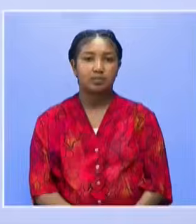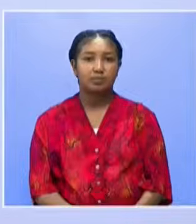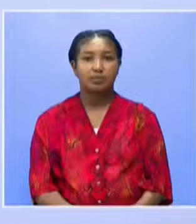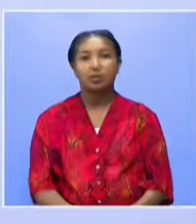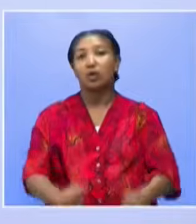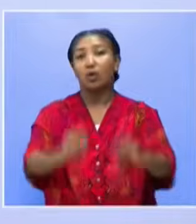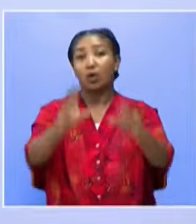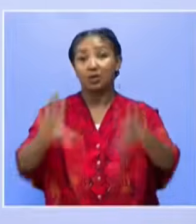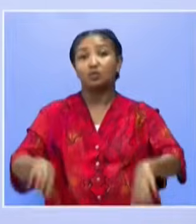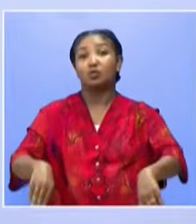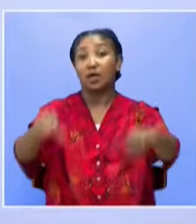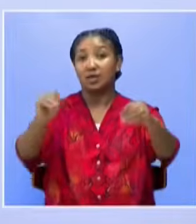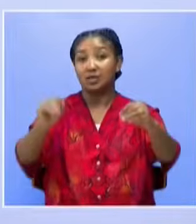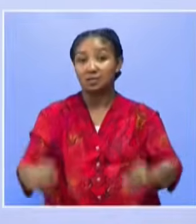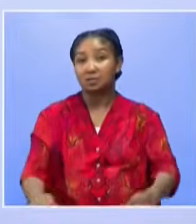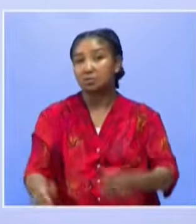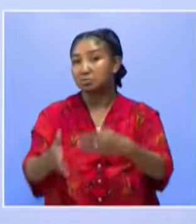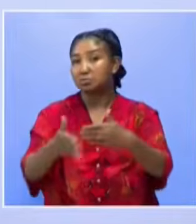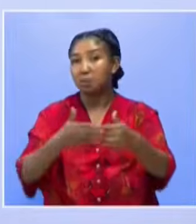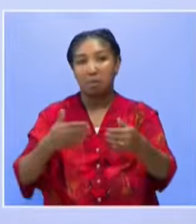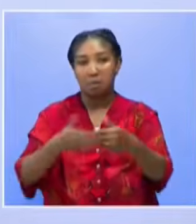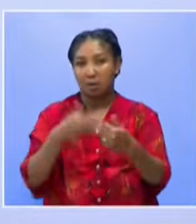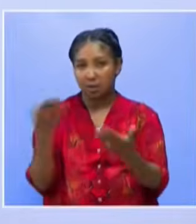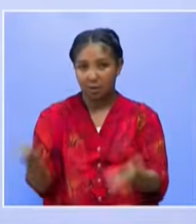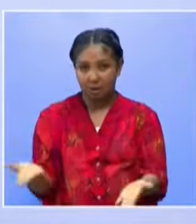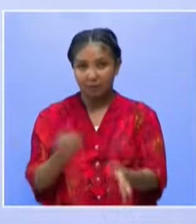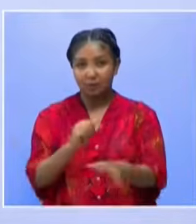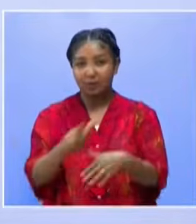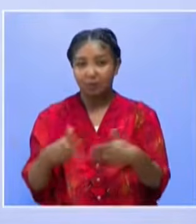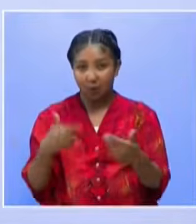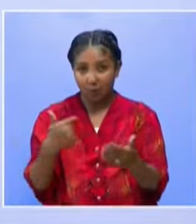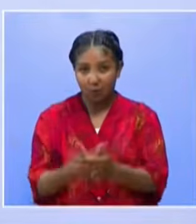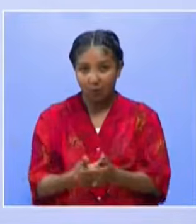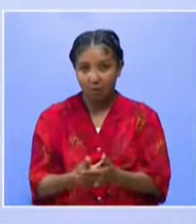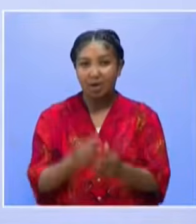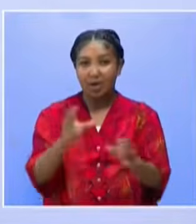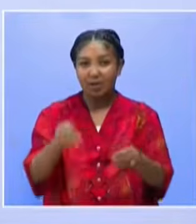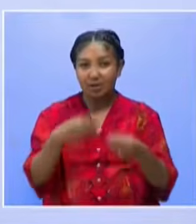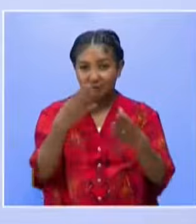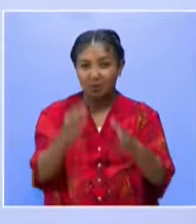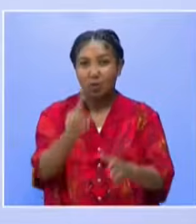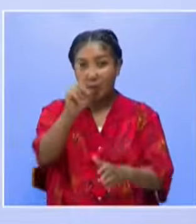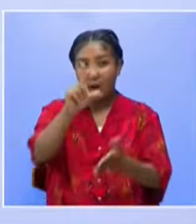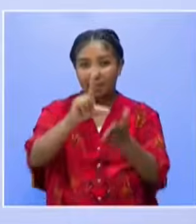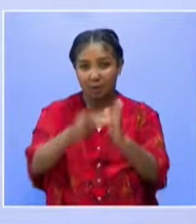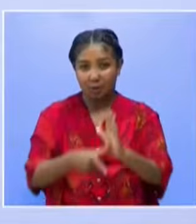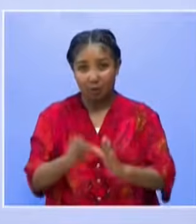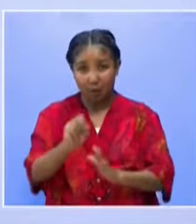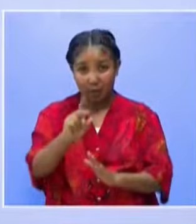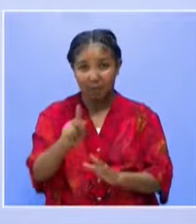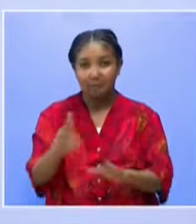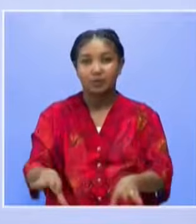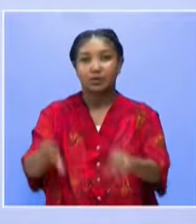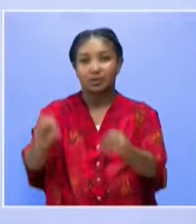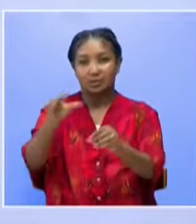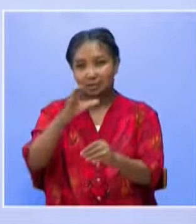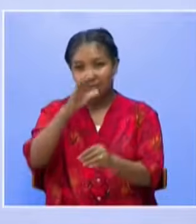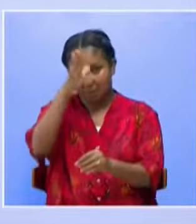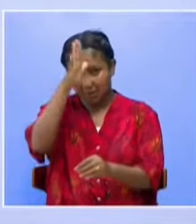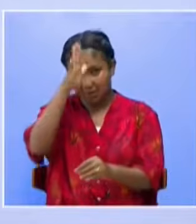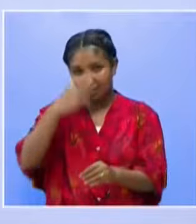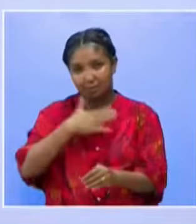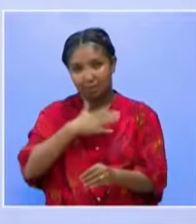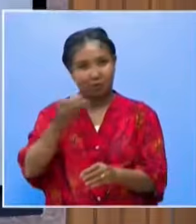Okay, student, since it is very simple, so I want to give you only 1 minute. Students' parents, please